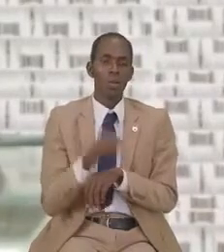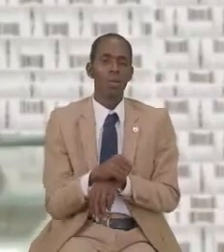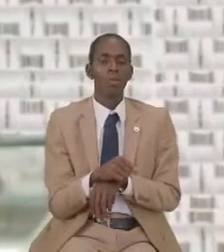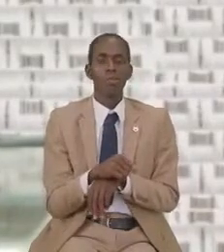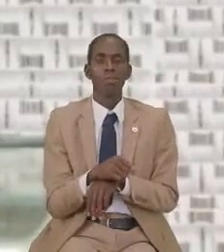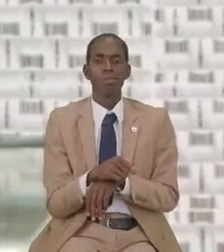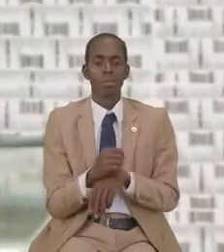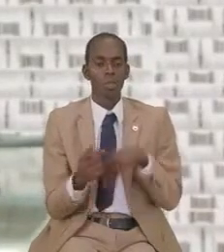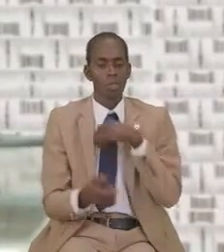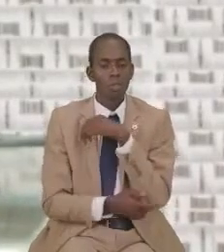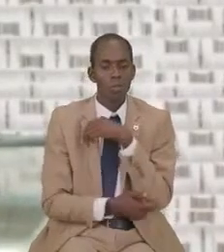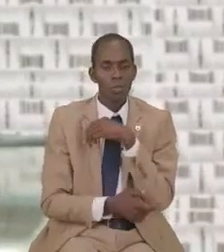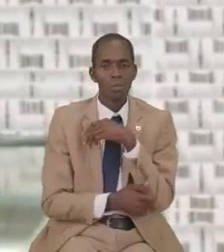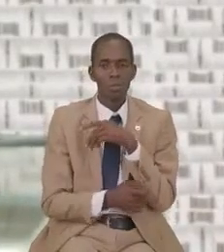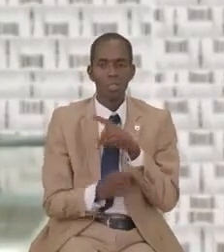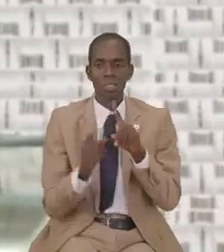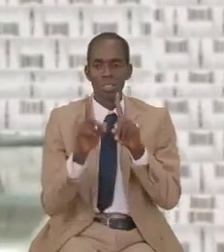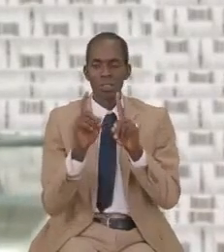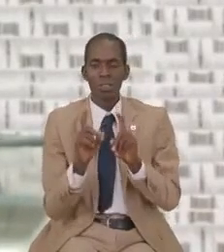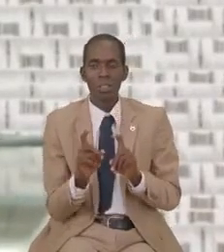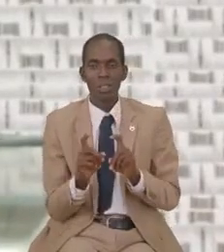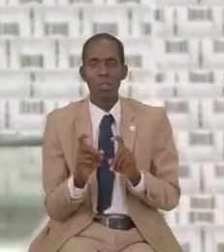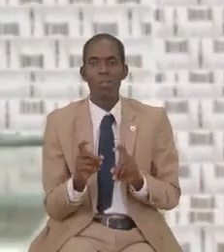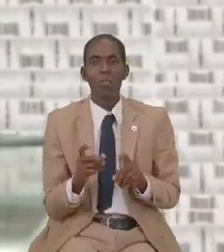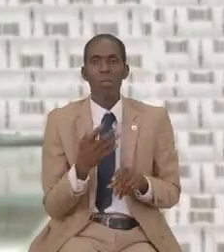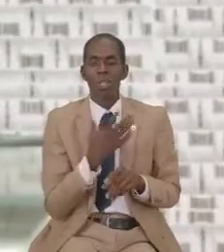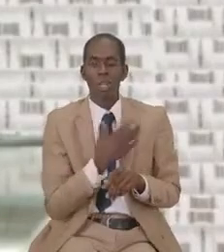temptation, trials, and